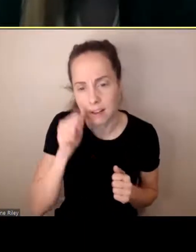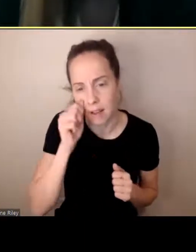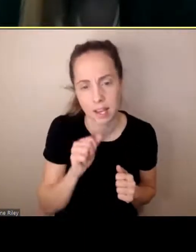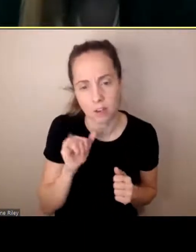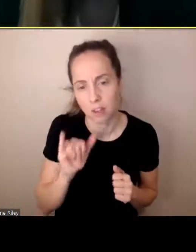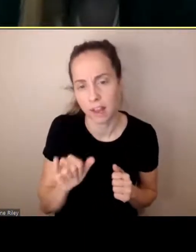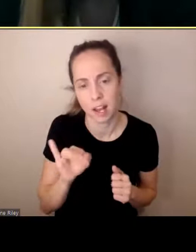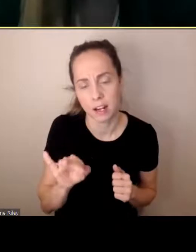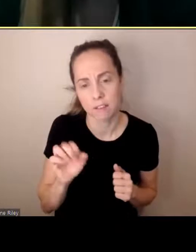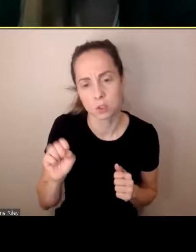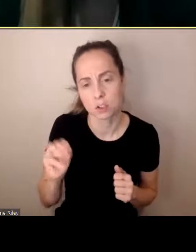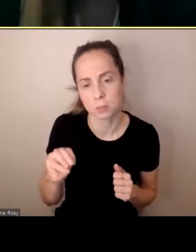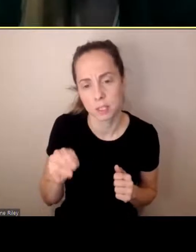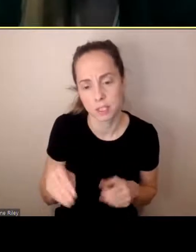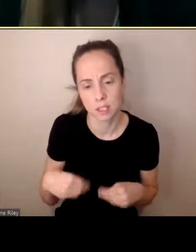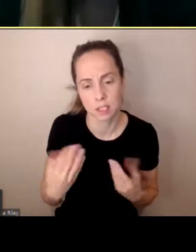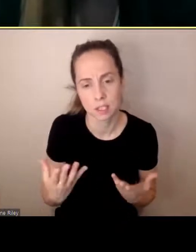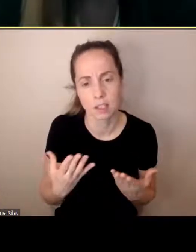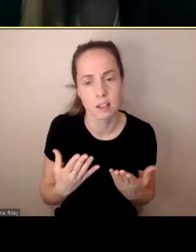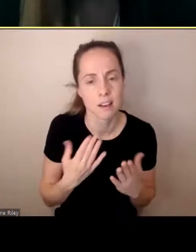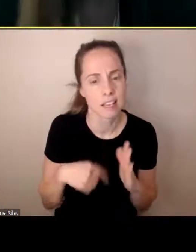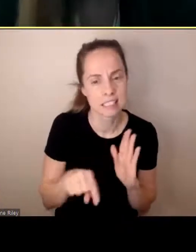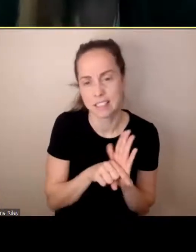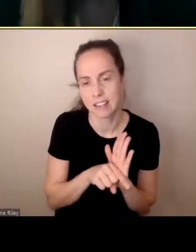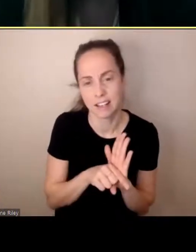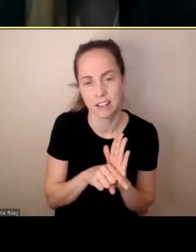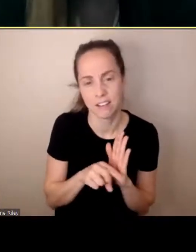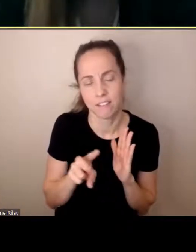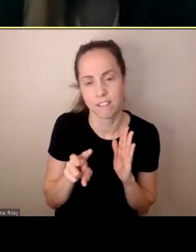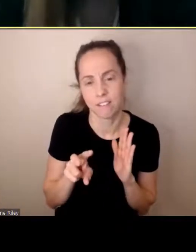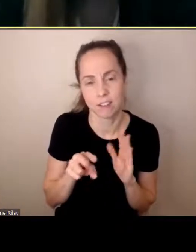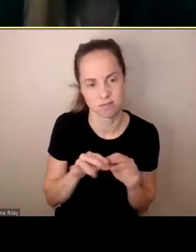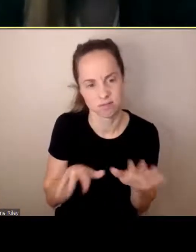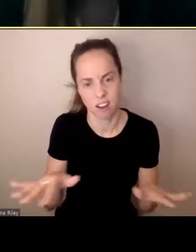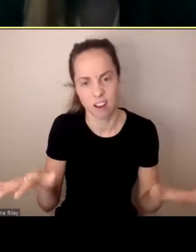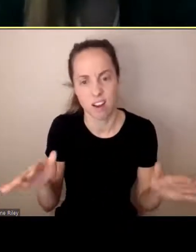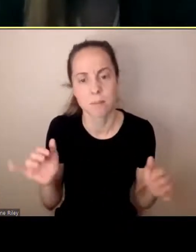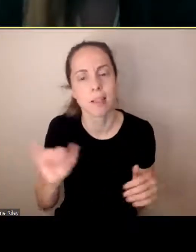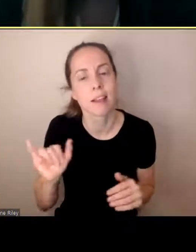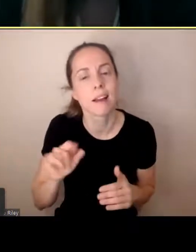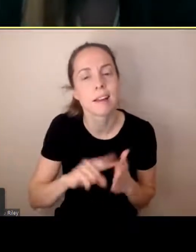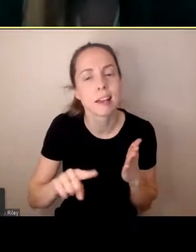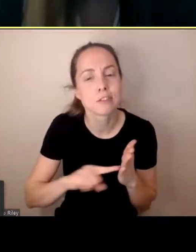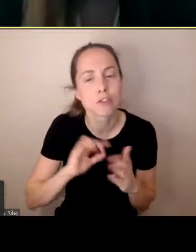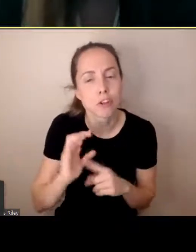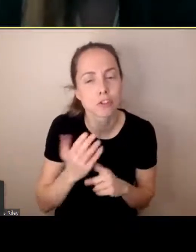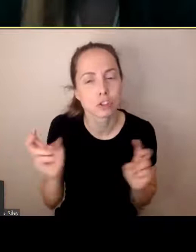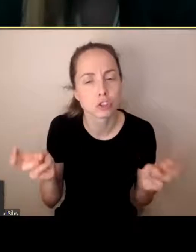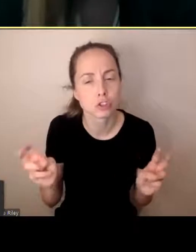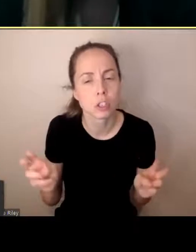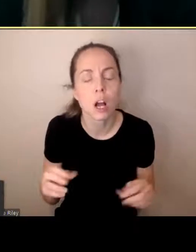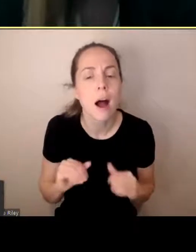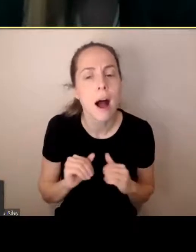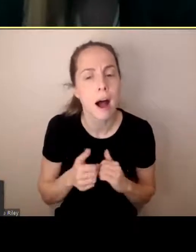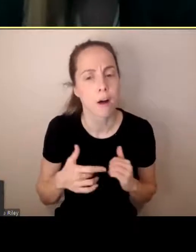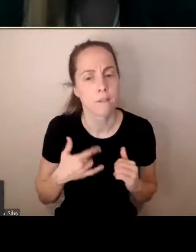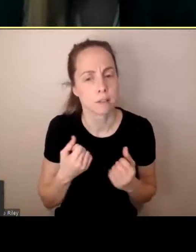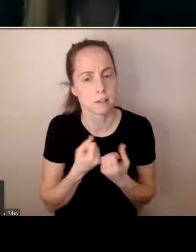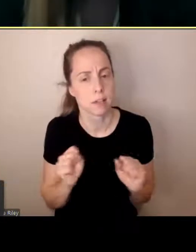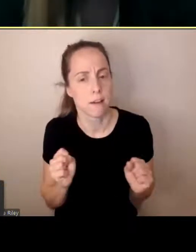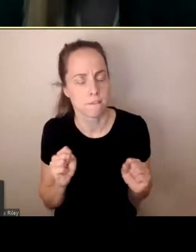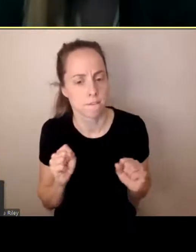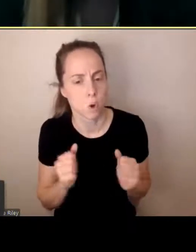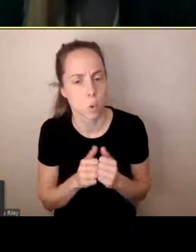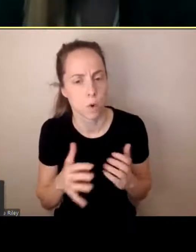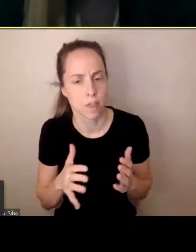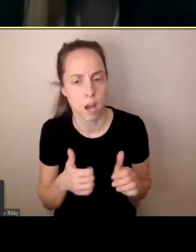vibe, such as cancel culture? How can they feel safe on social media without falling victim to those kinds of